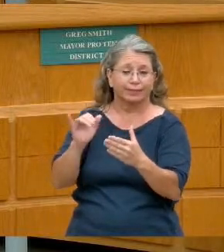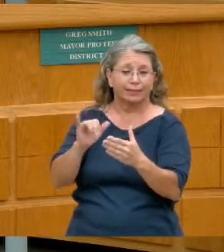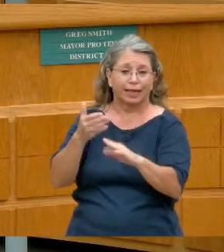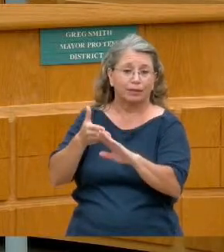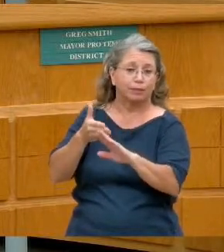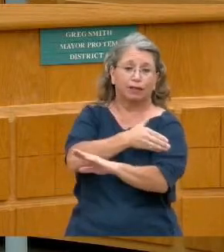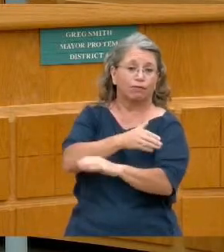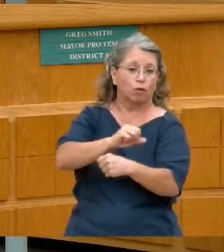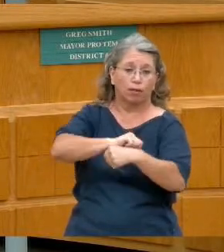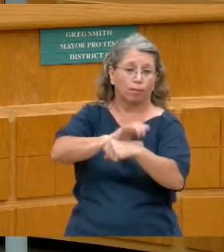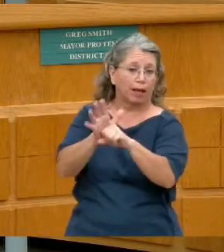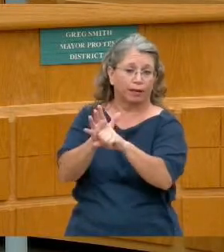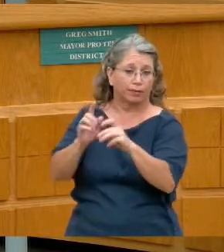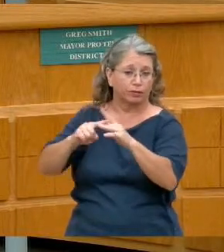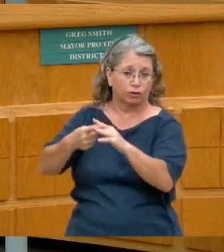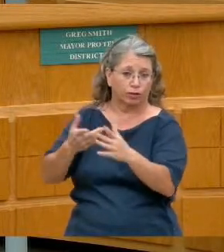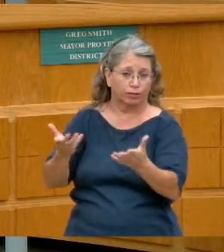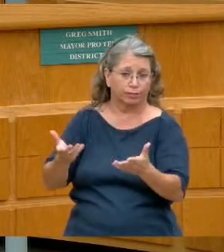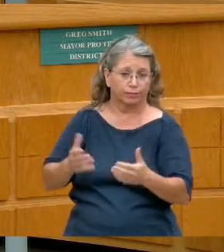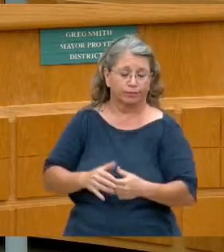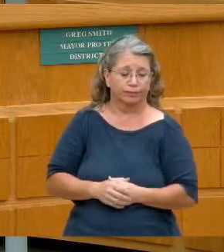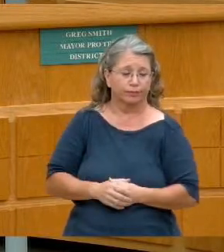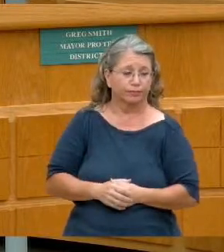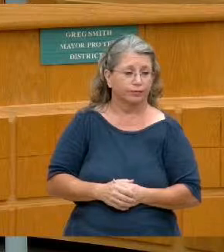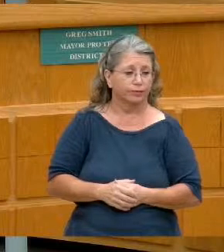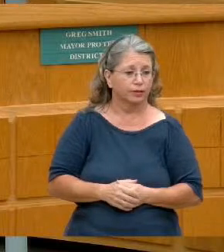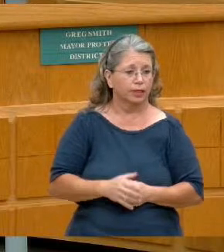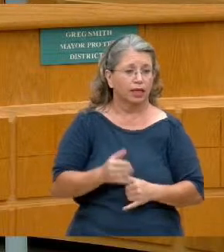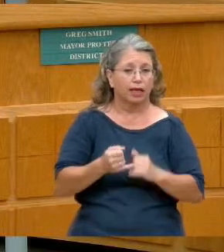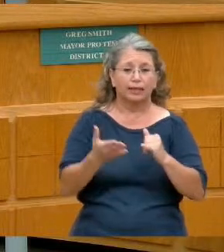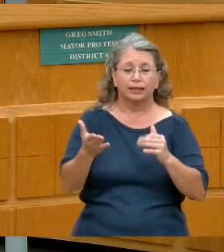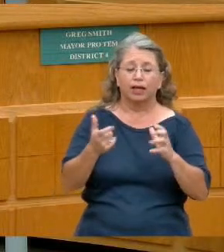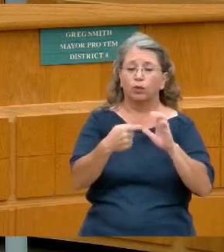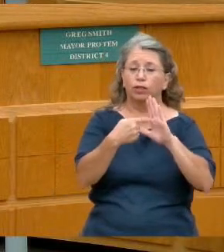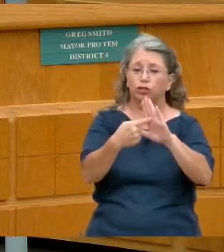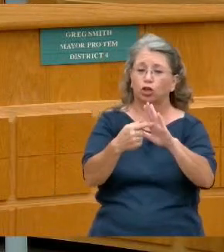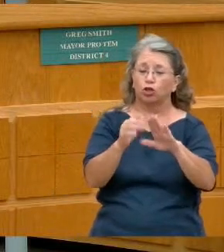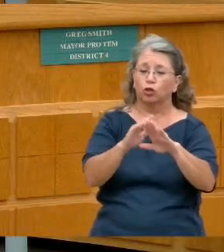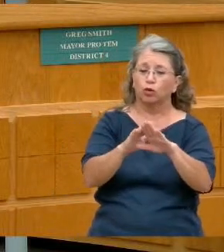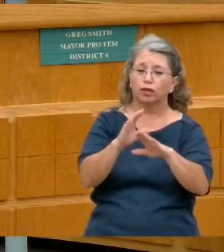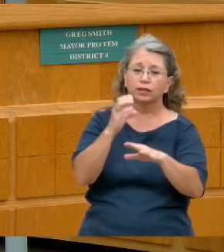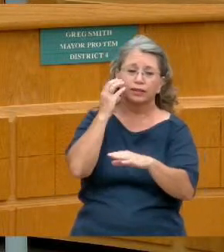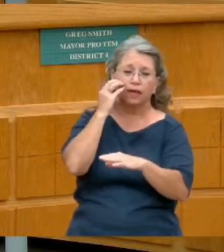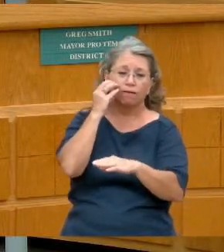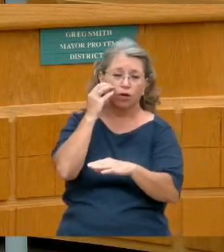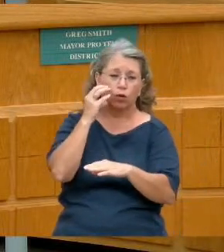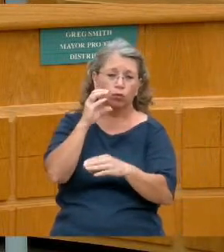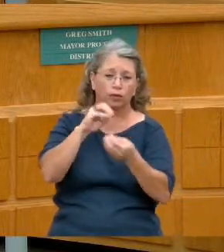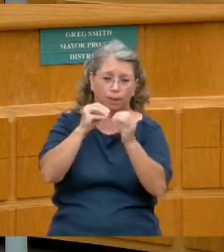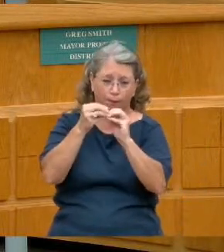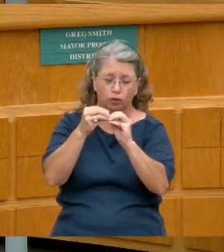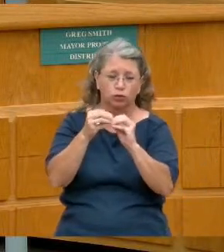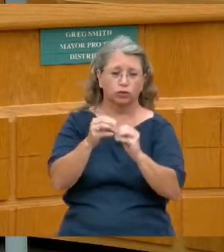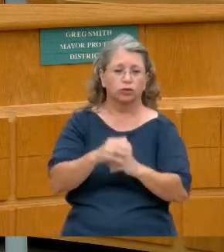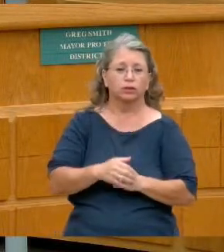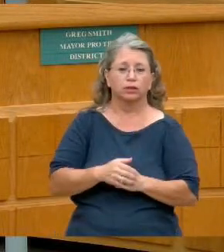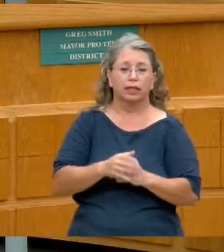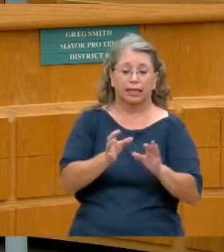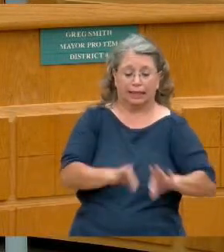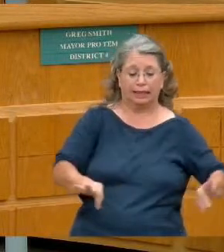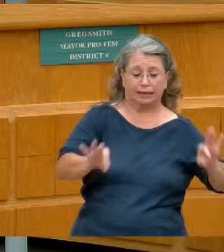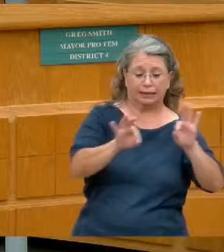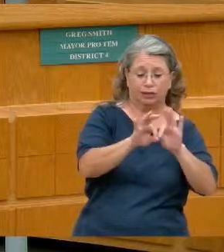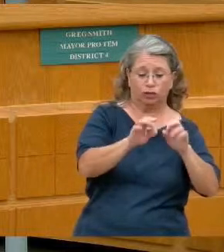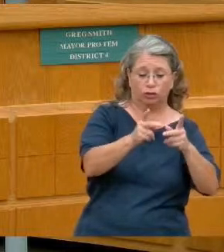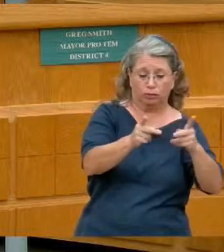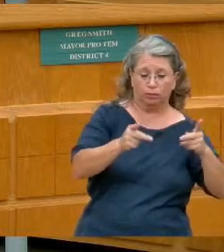Last one I'm going to show you from the cell phones is the comparison of essential locations, which we have in blue, and non-essential. If it's